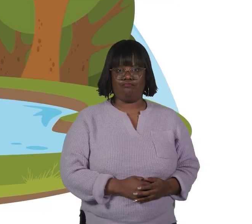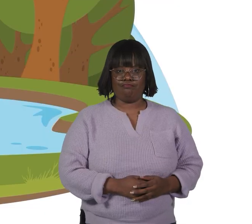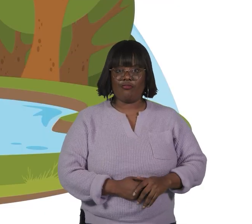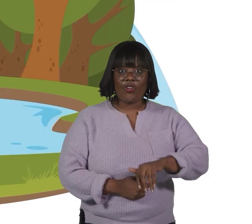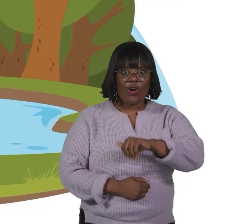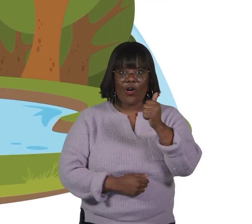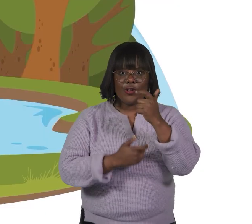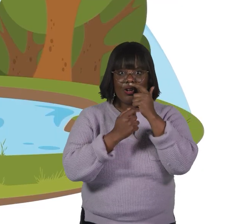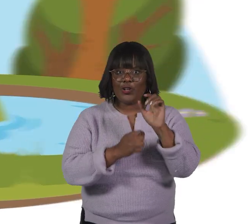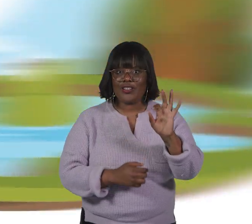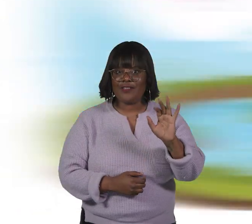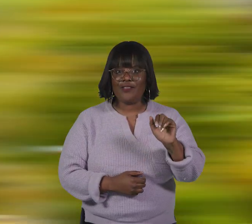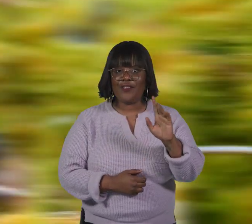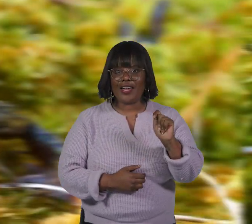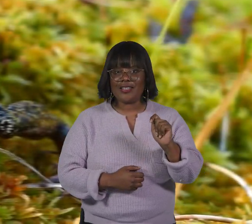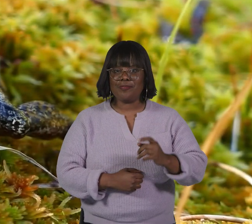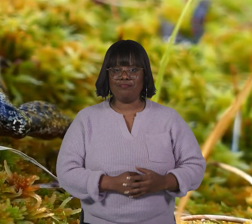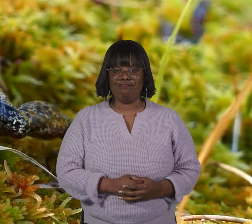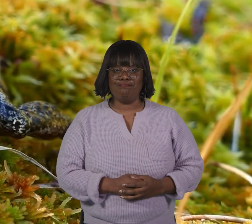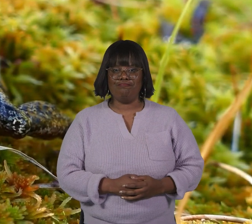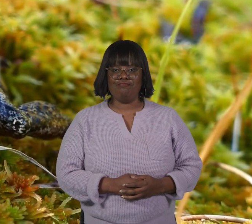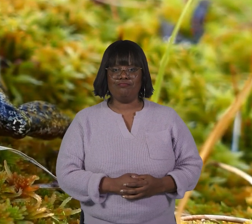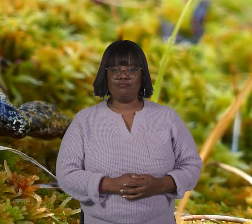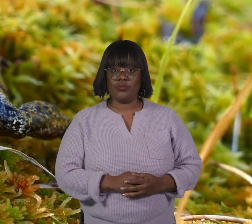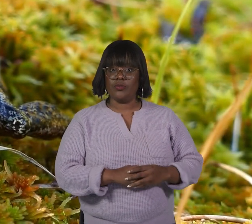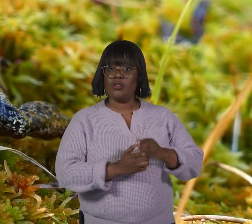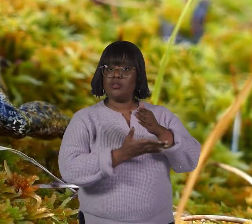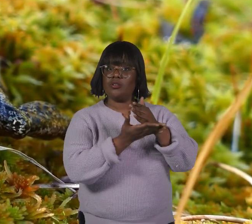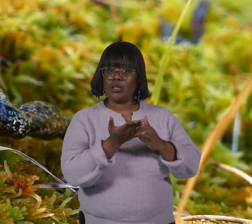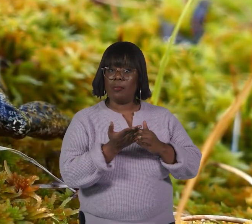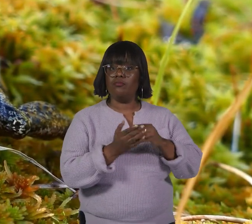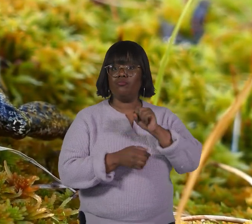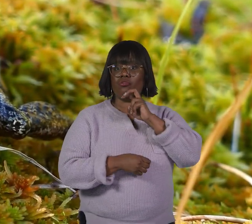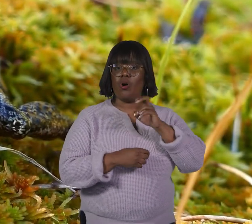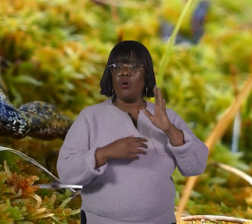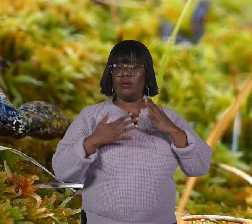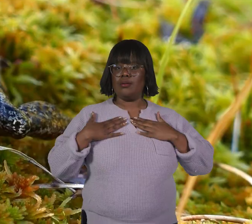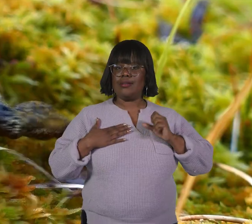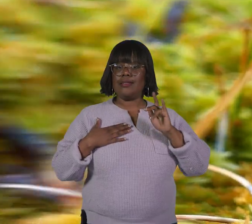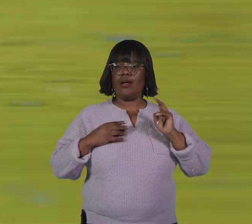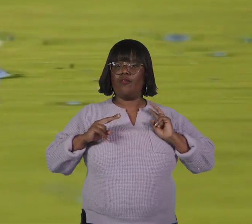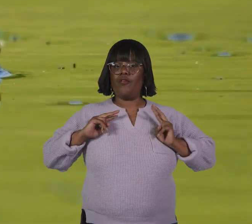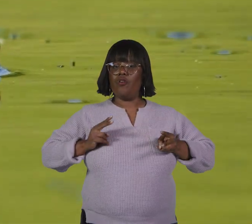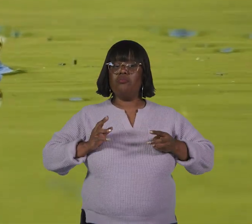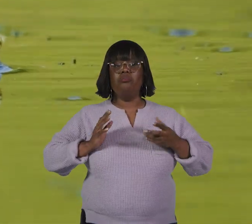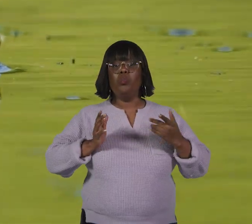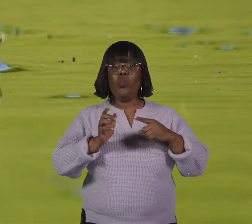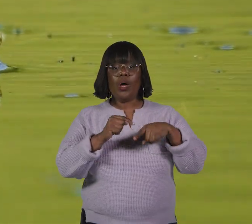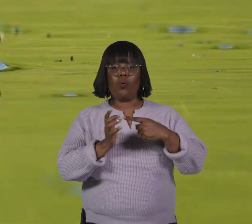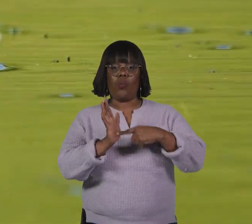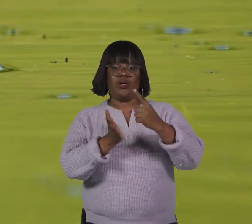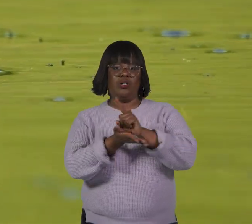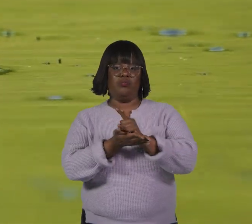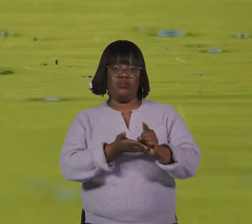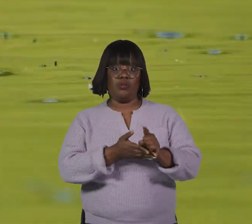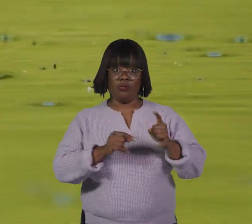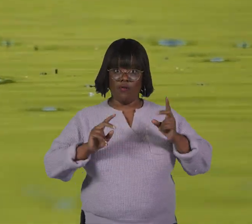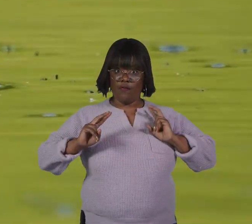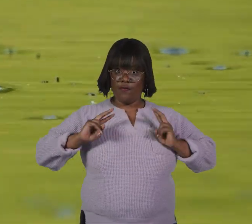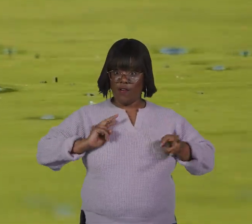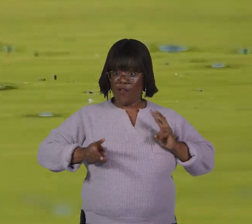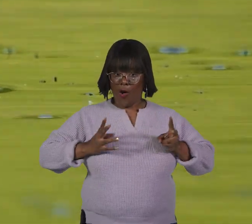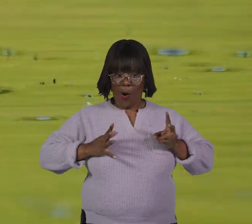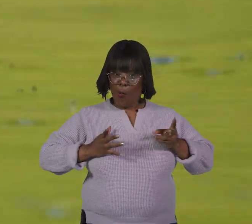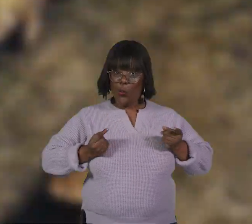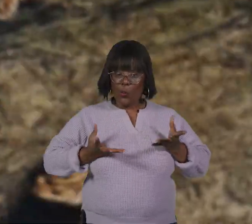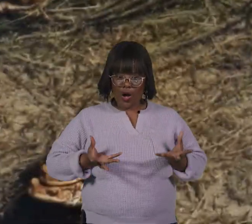interesting facts. Some frogs shed their skin about once a week. After they shed their skin, they